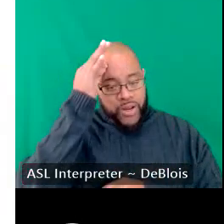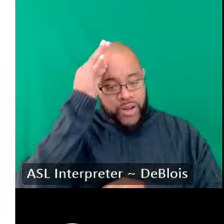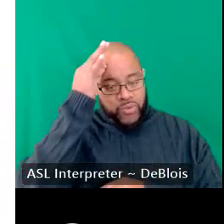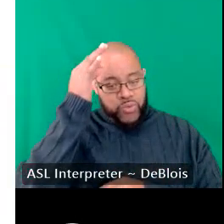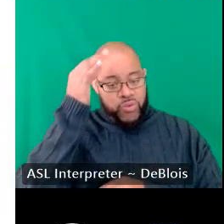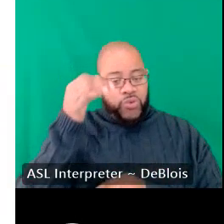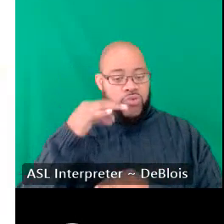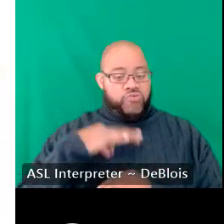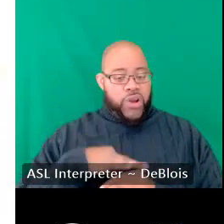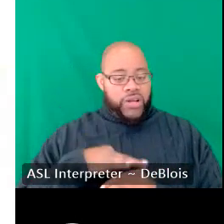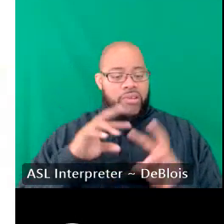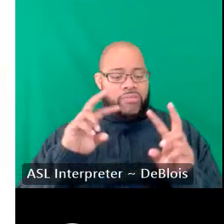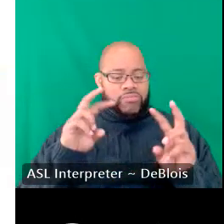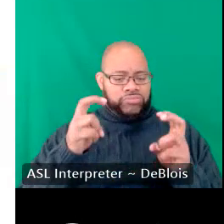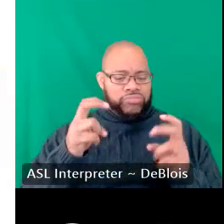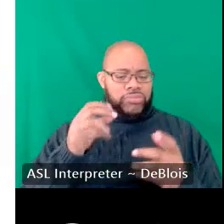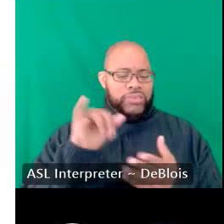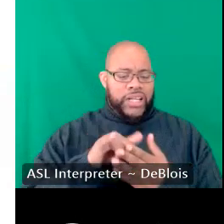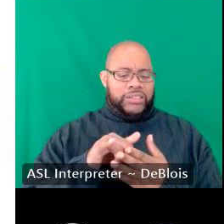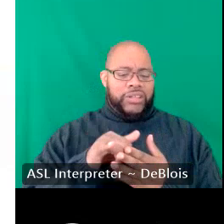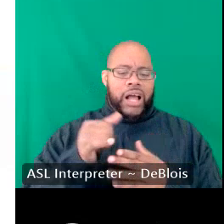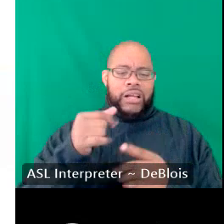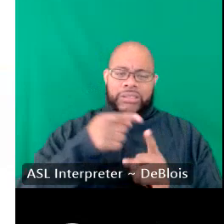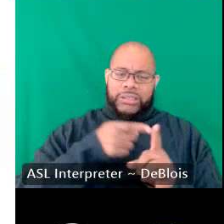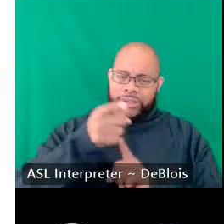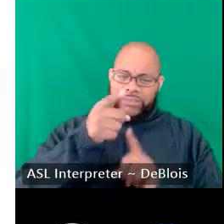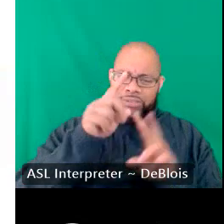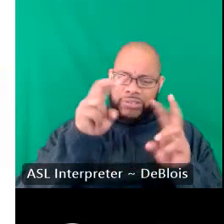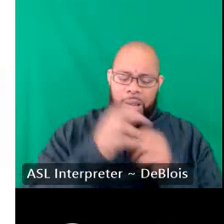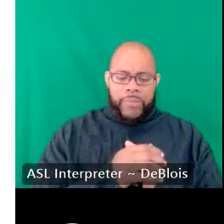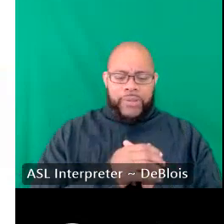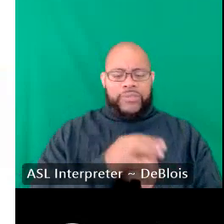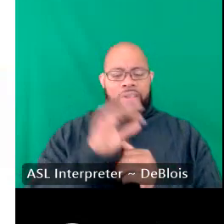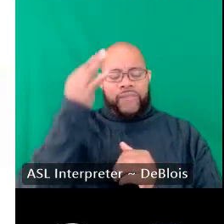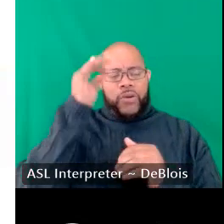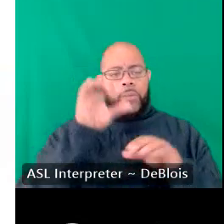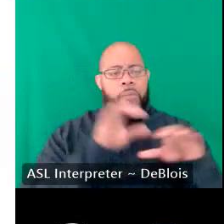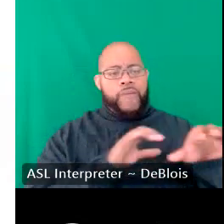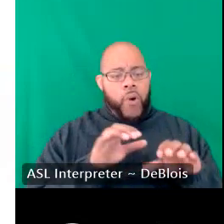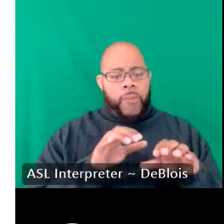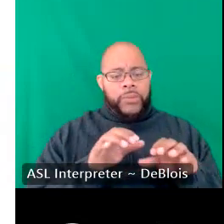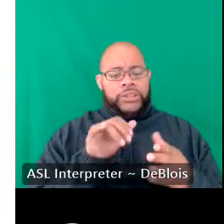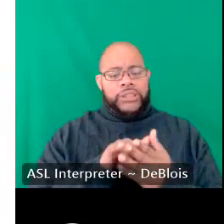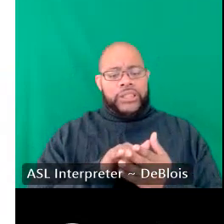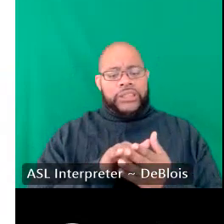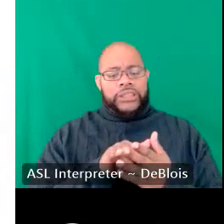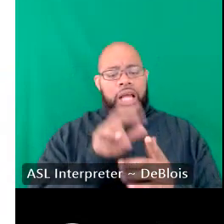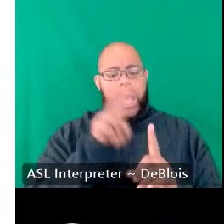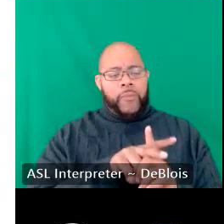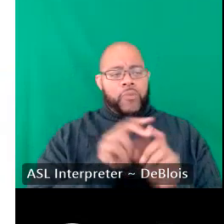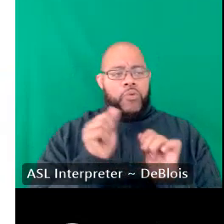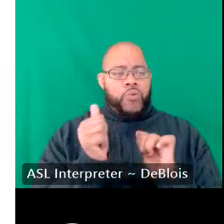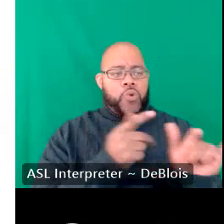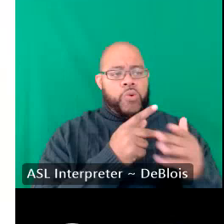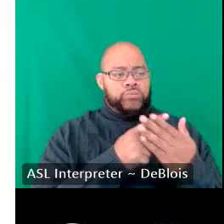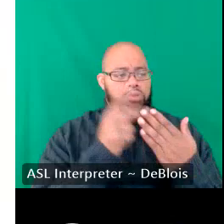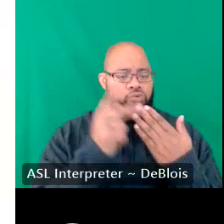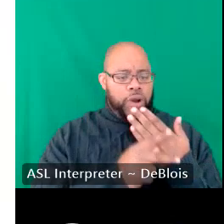topic. And then the federal performance framework, which is applicable to all programs.